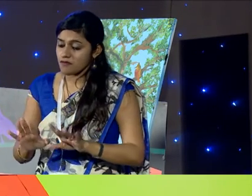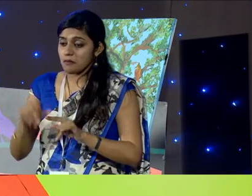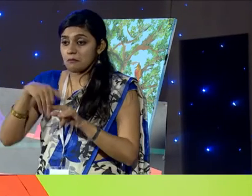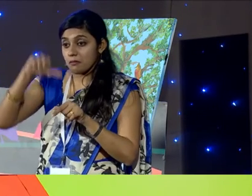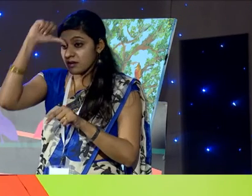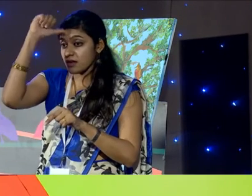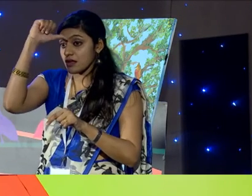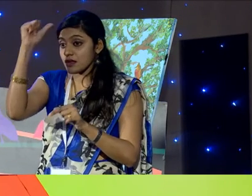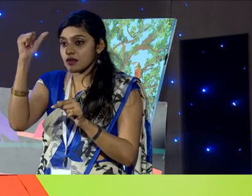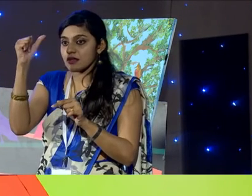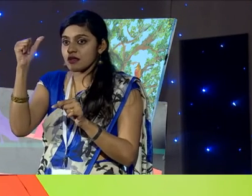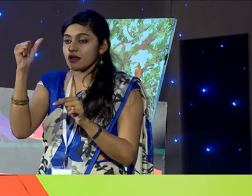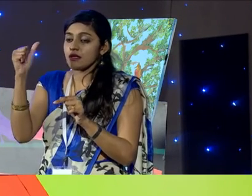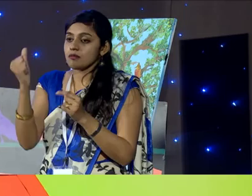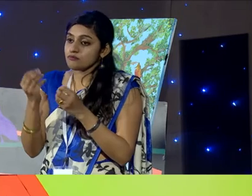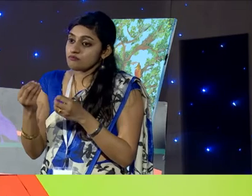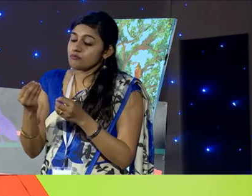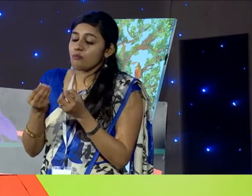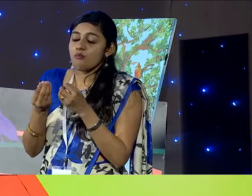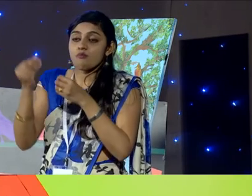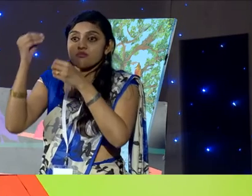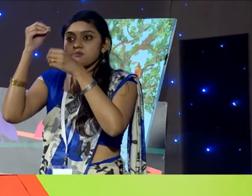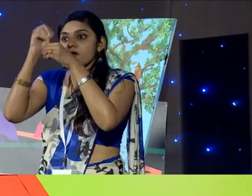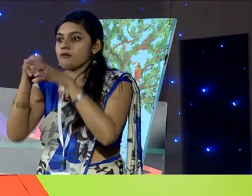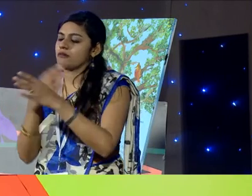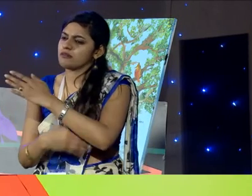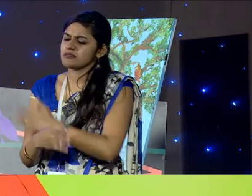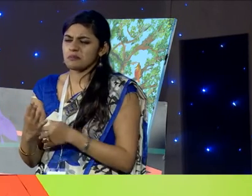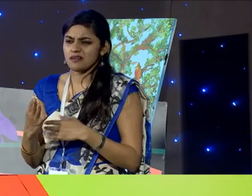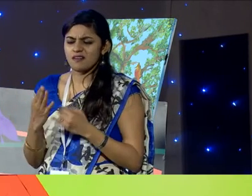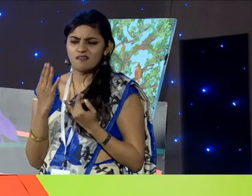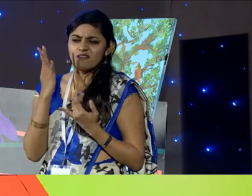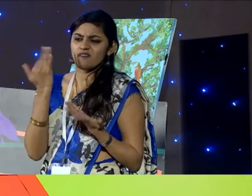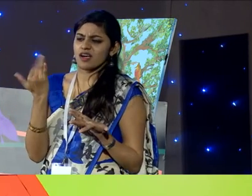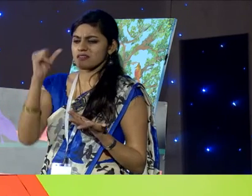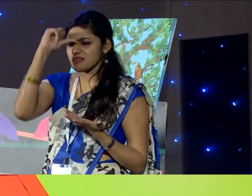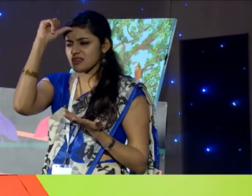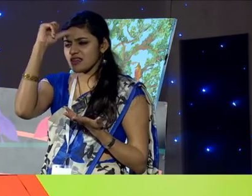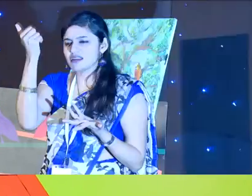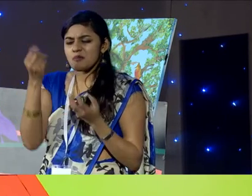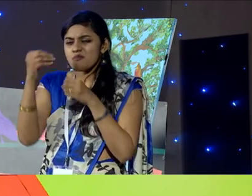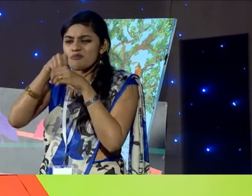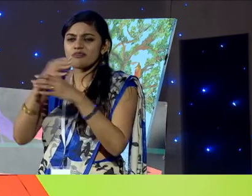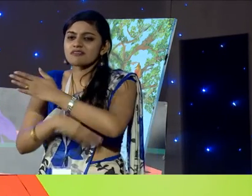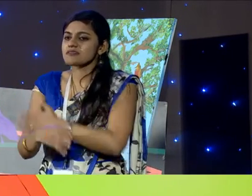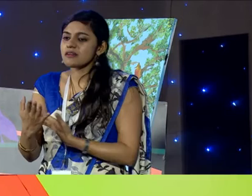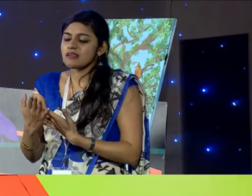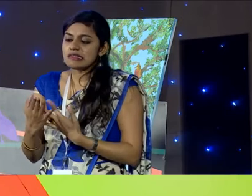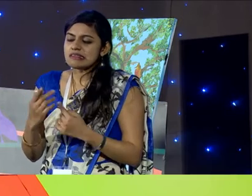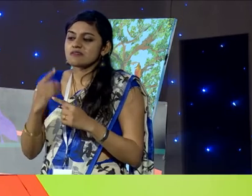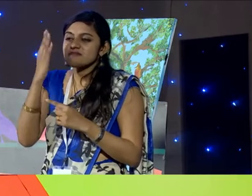India the numbers are only 2%. So there is something wrong in the way, I think, in our country we still look at